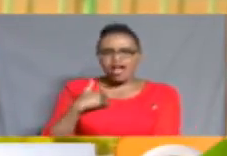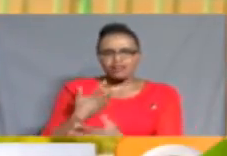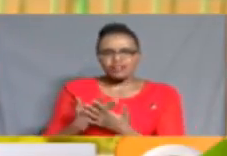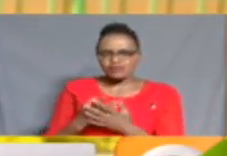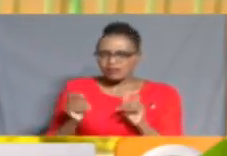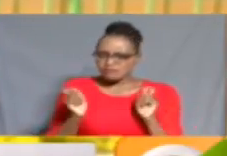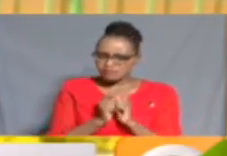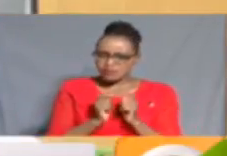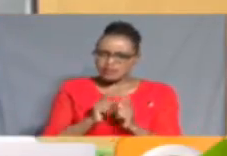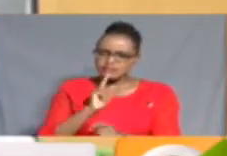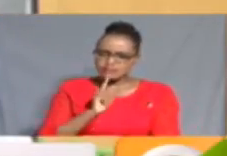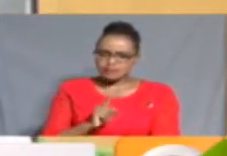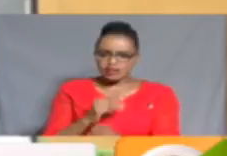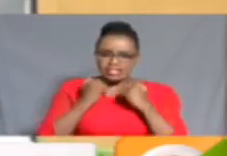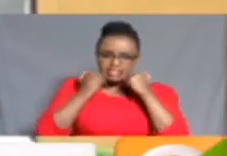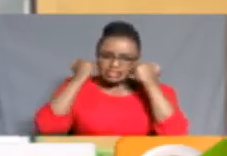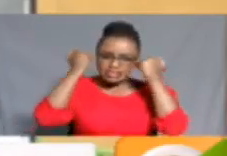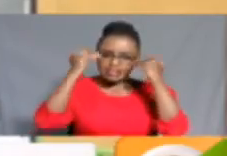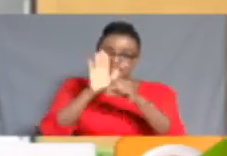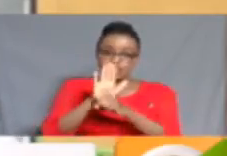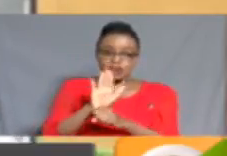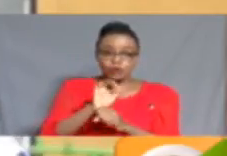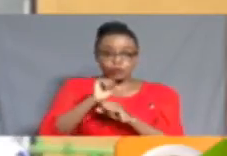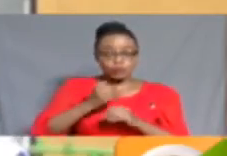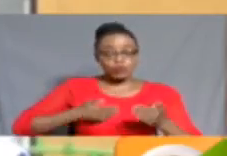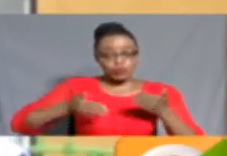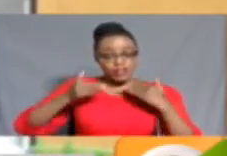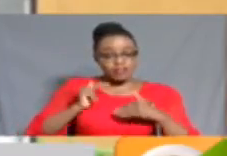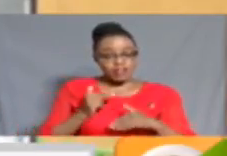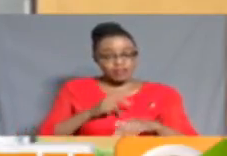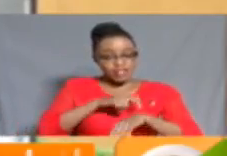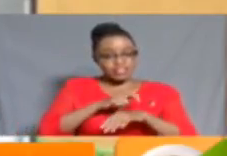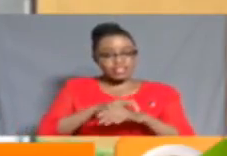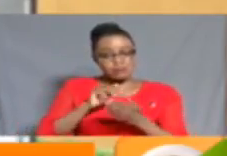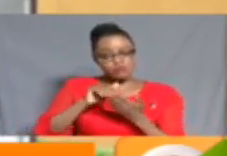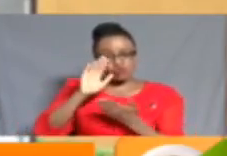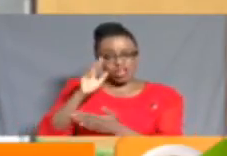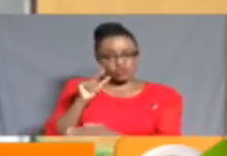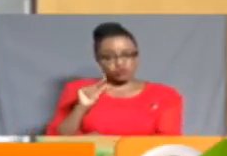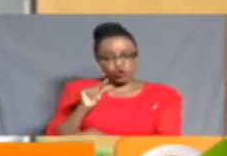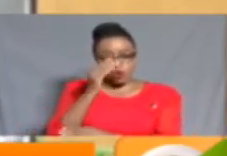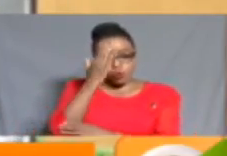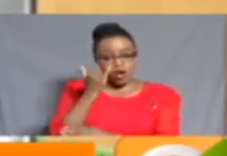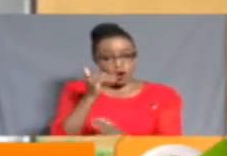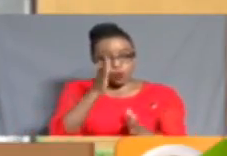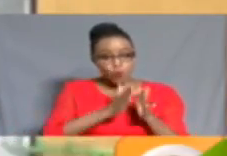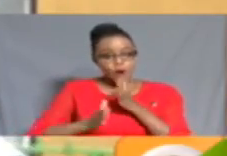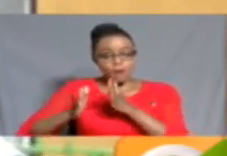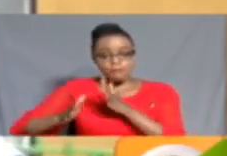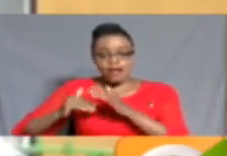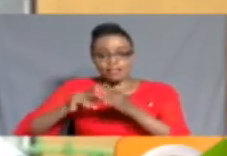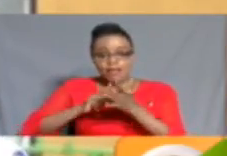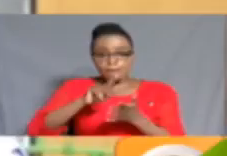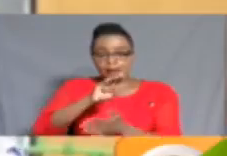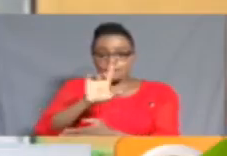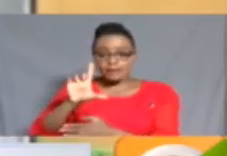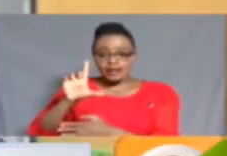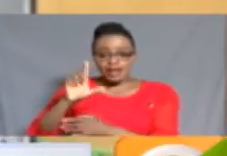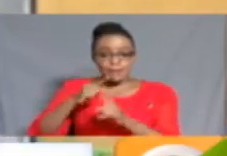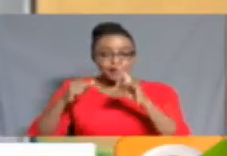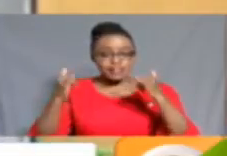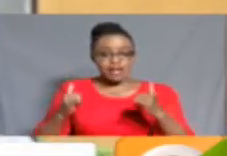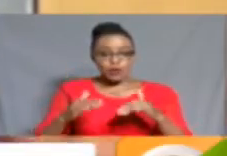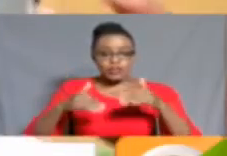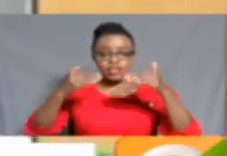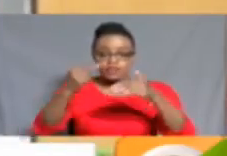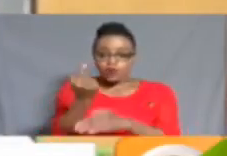pain sana na stress. Wangepea na muda kidogo. Watu wajipange, walipe bill, lakini sasa hivi